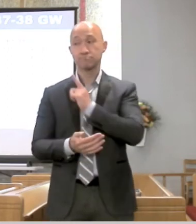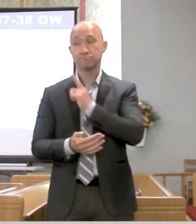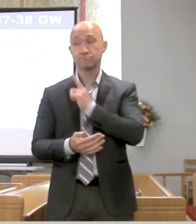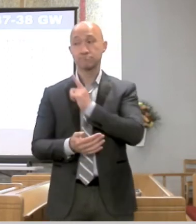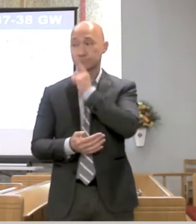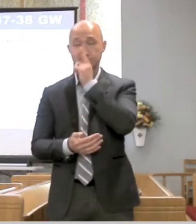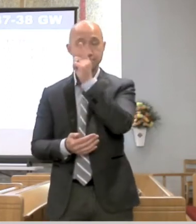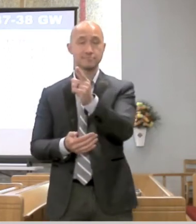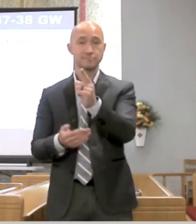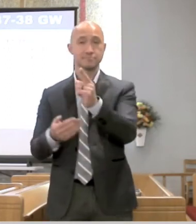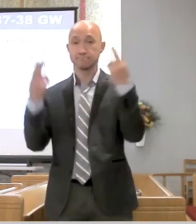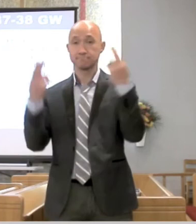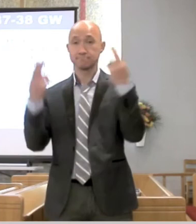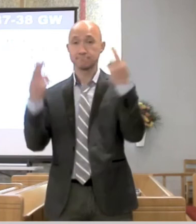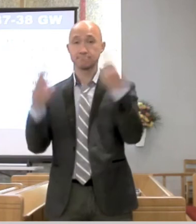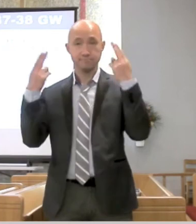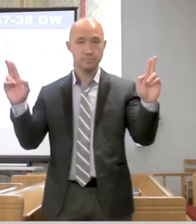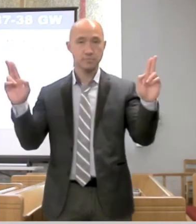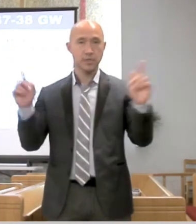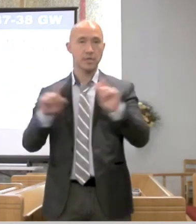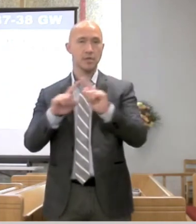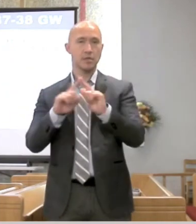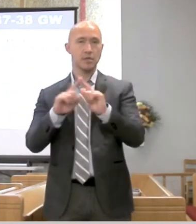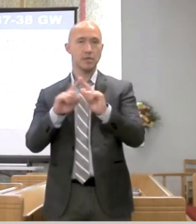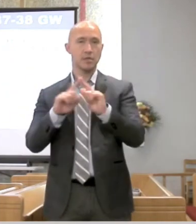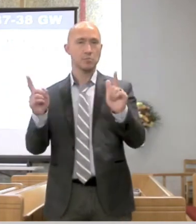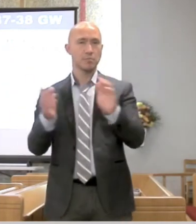want you to relate to someone being in this